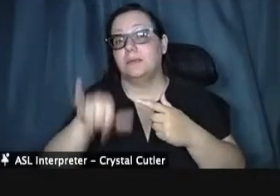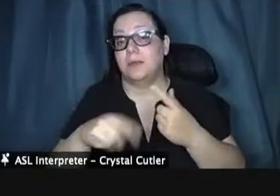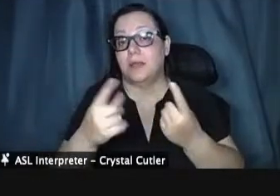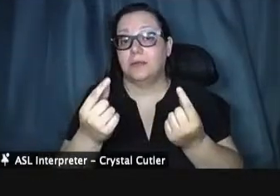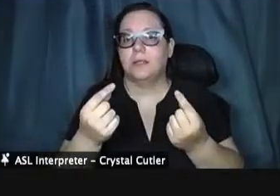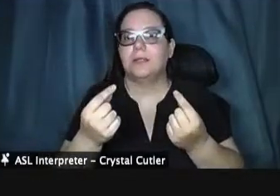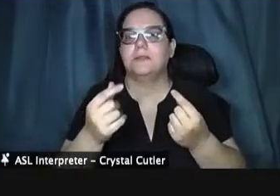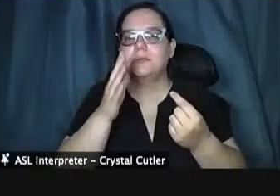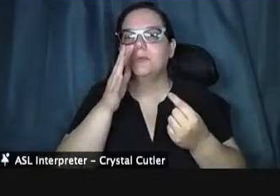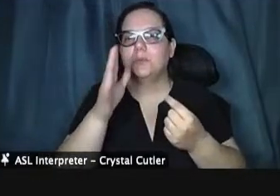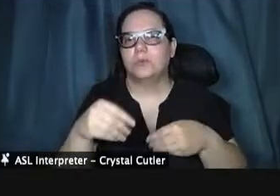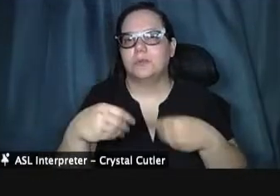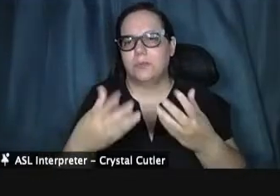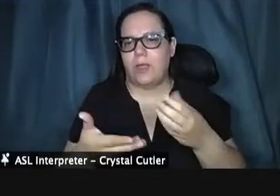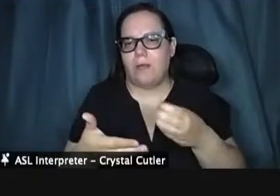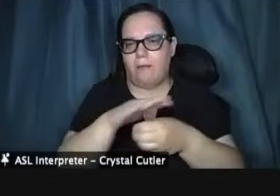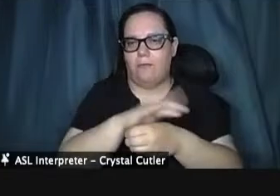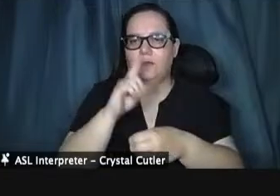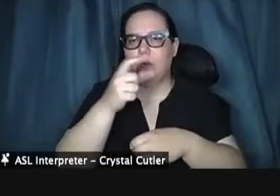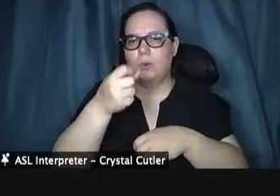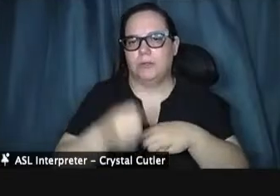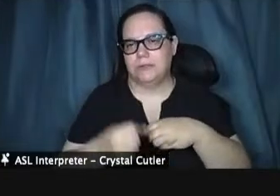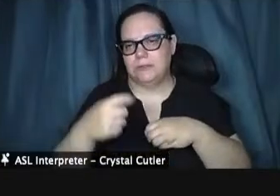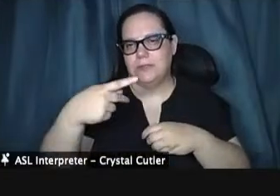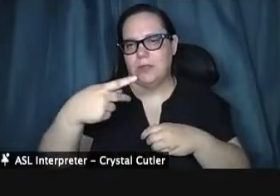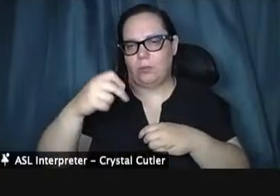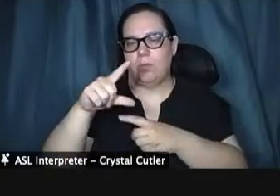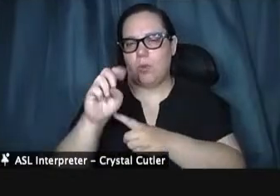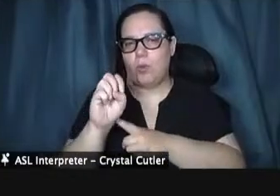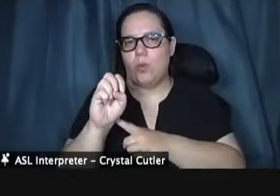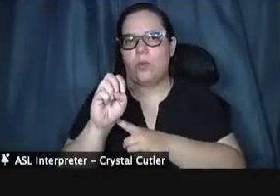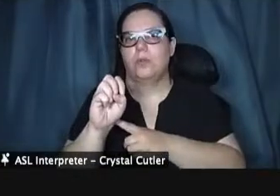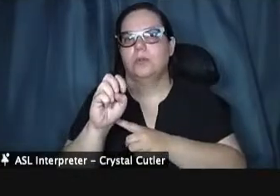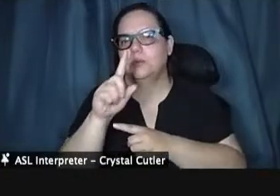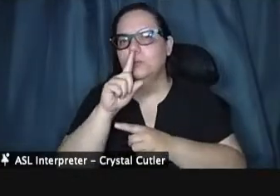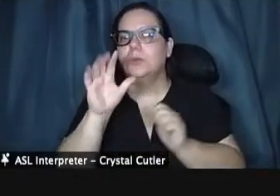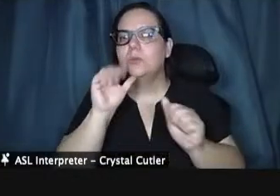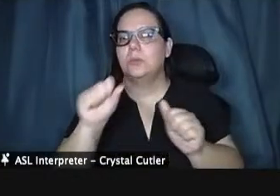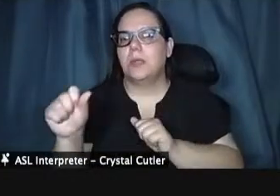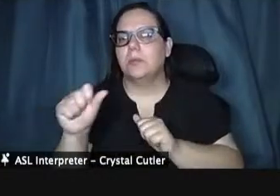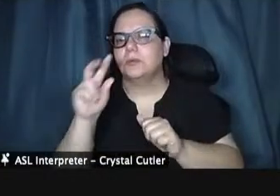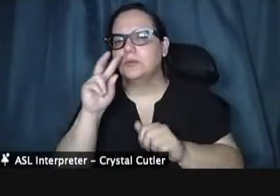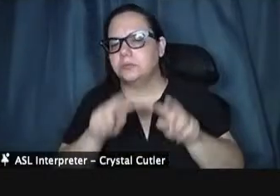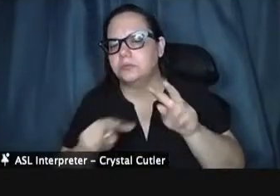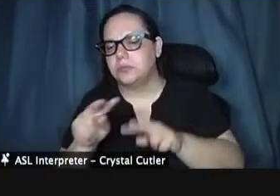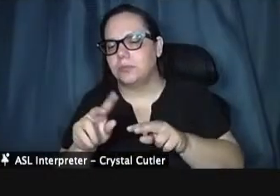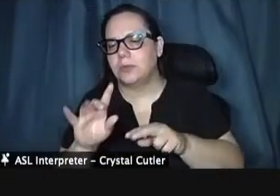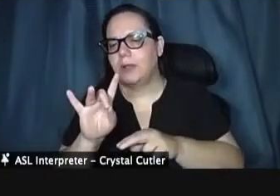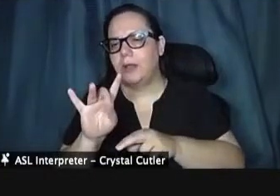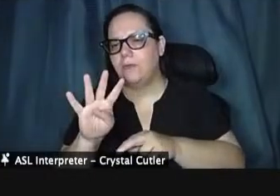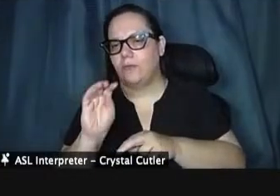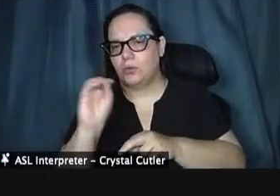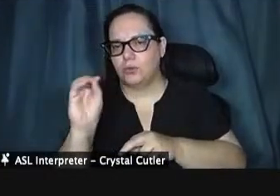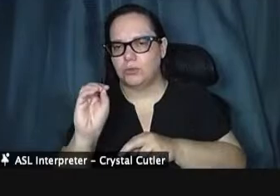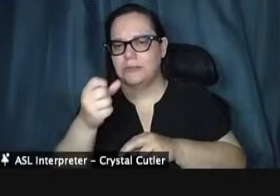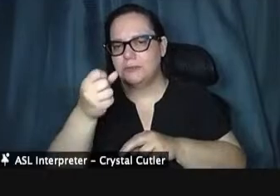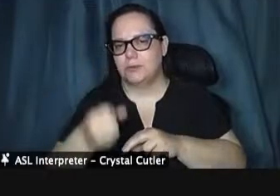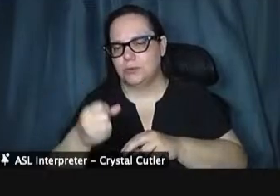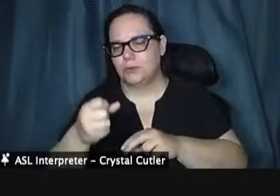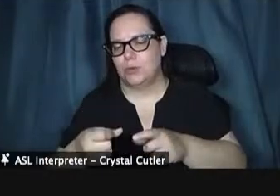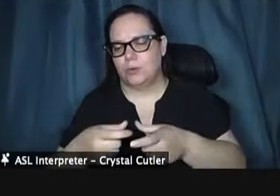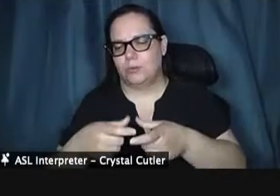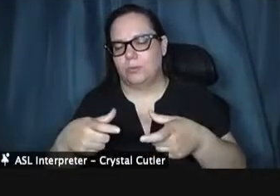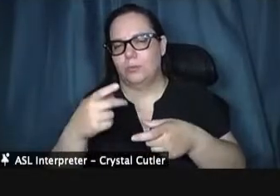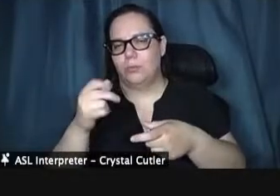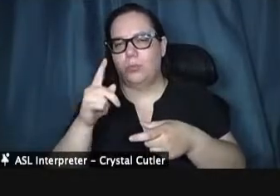that coverage continues to take us over the so-called Artemis zone of 84 degrees and poleward, letting us build an incredibly robust